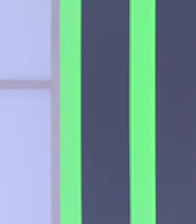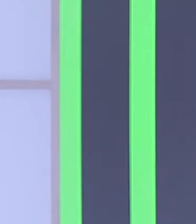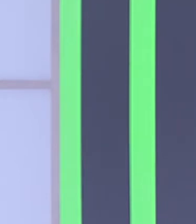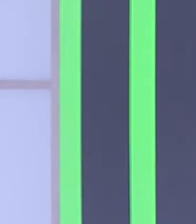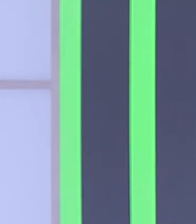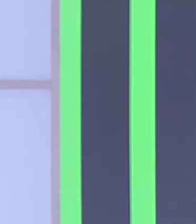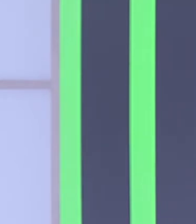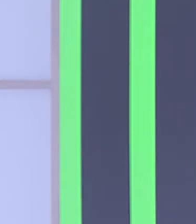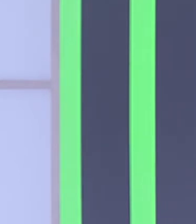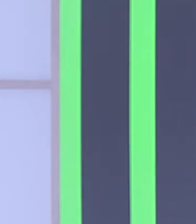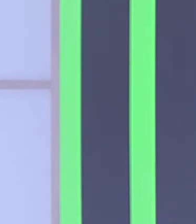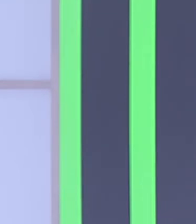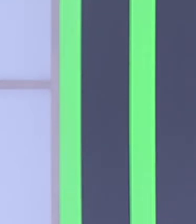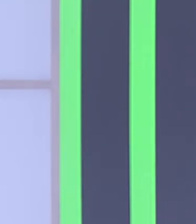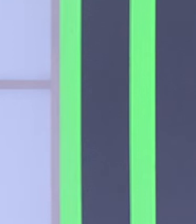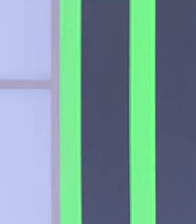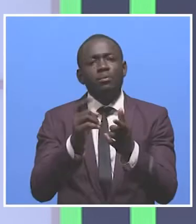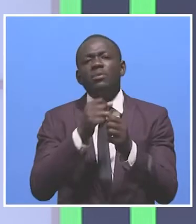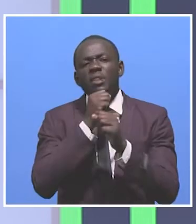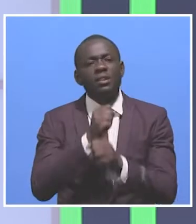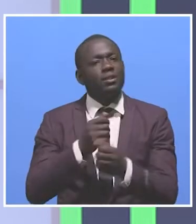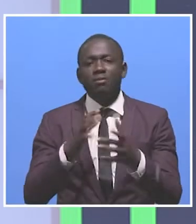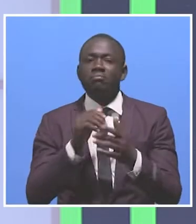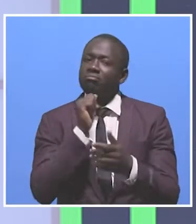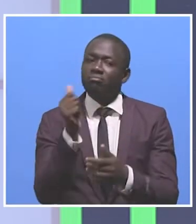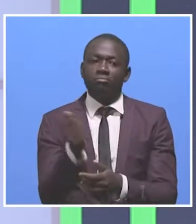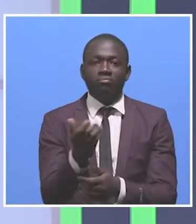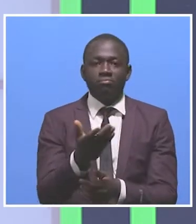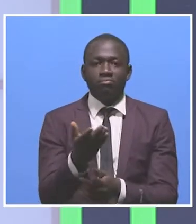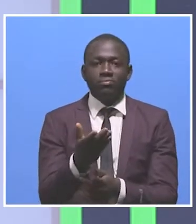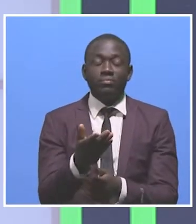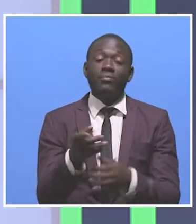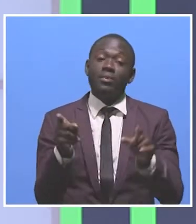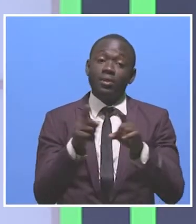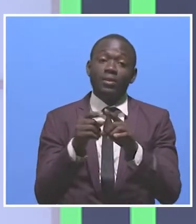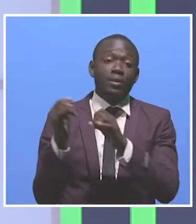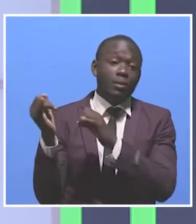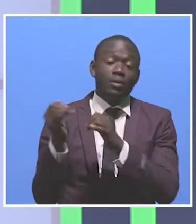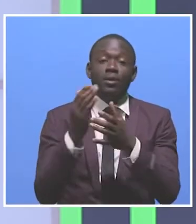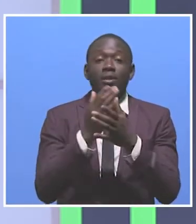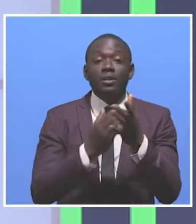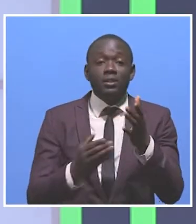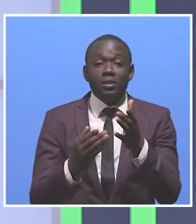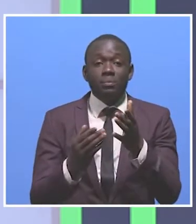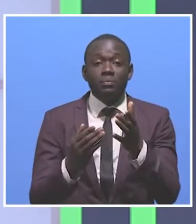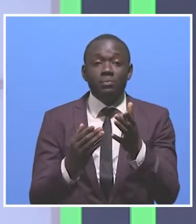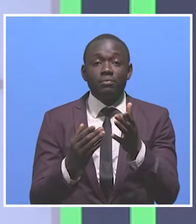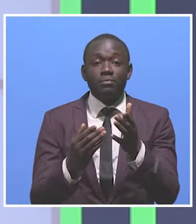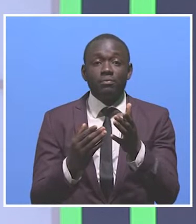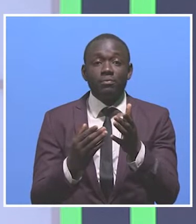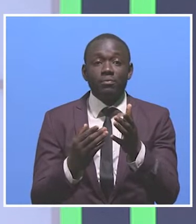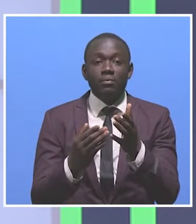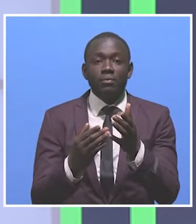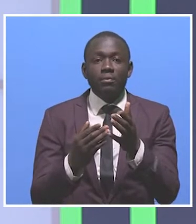banned even marriages below a certain age. They have even introduced some form of